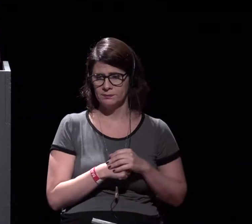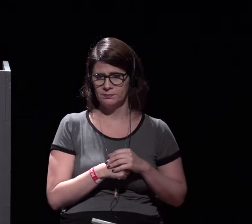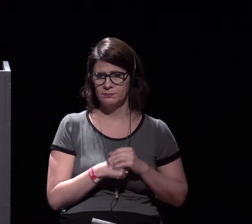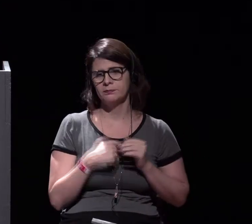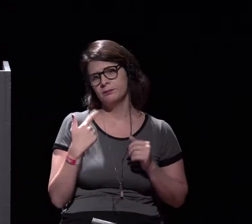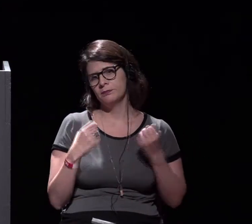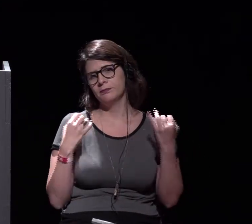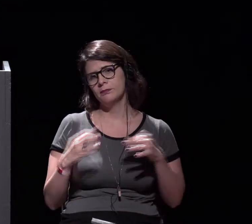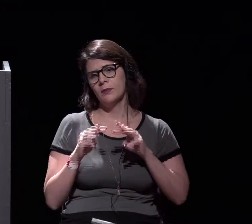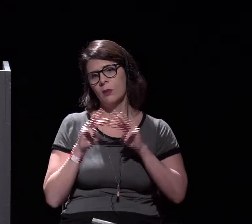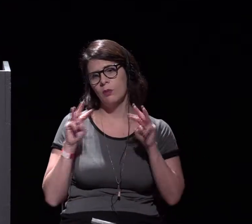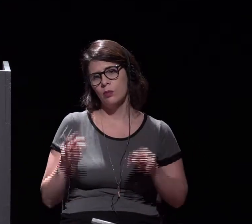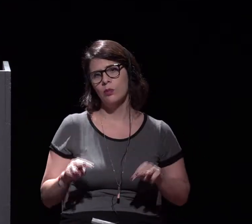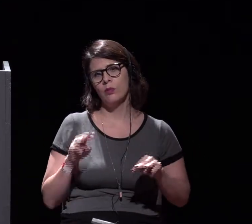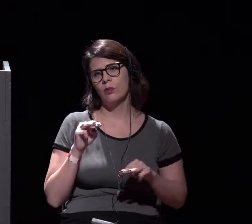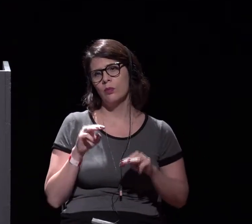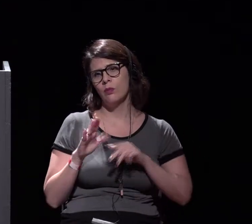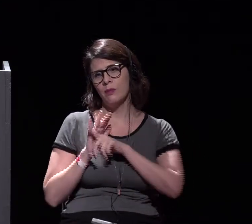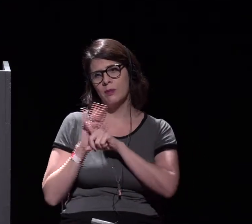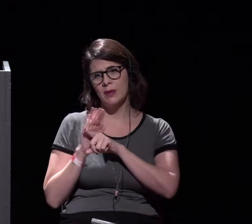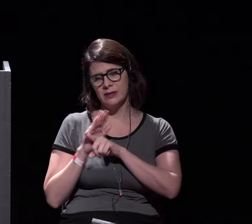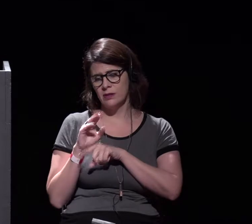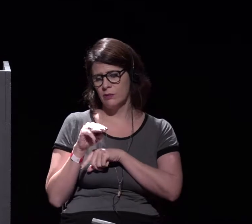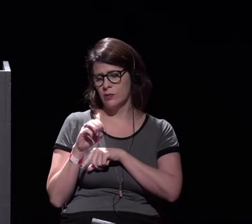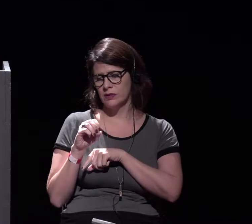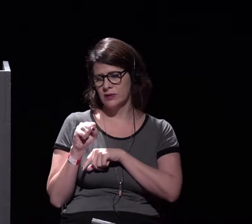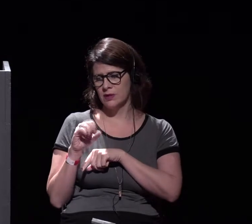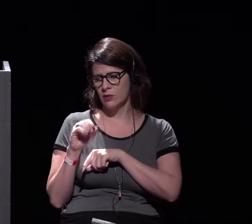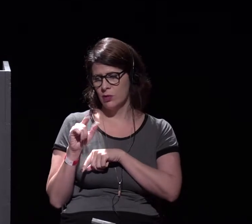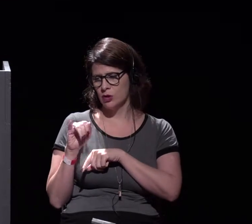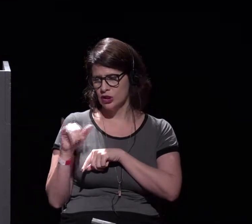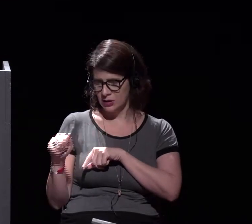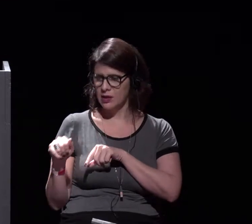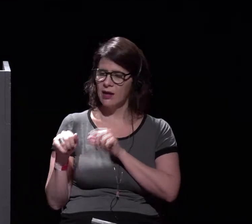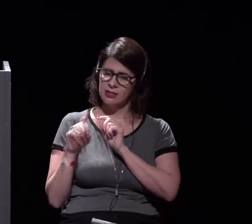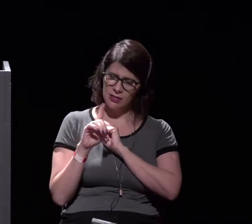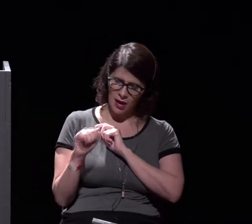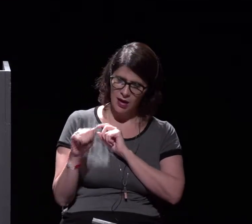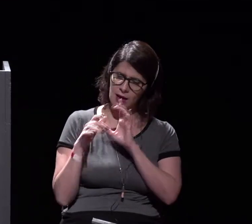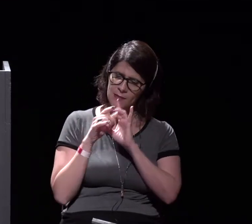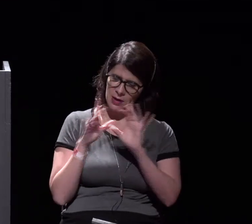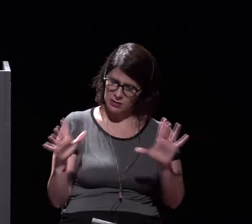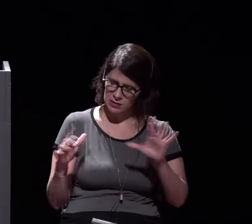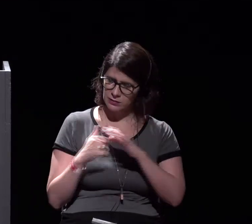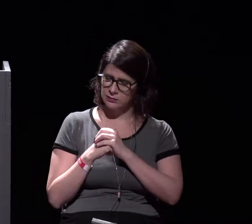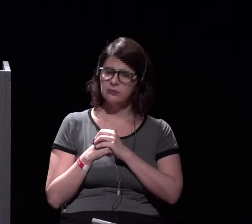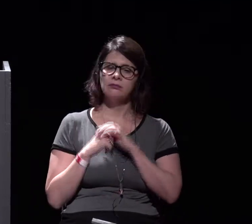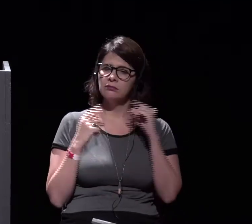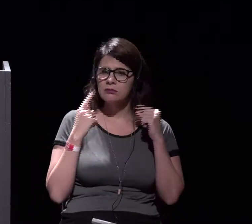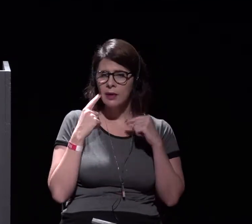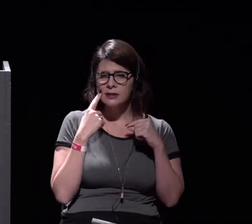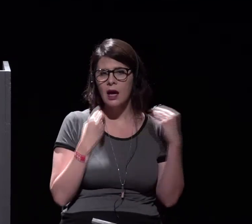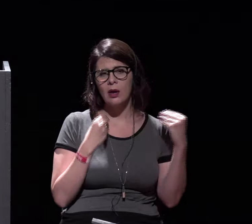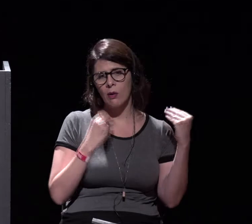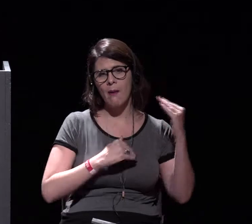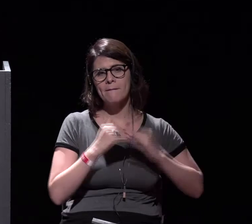a long history of radical museological practice that tried to not stop at repenting and representing,